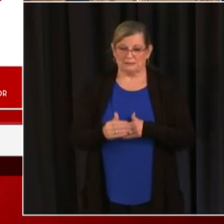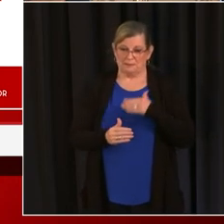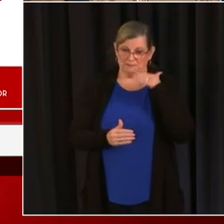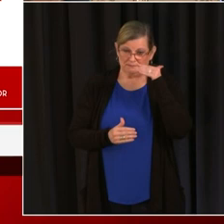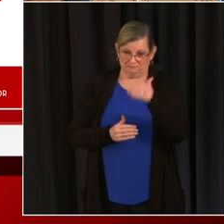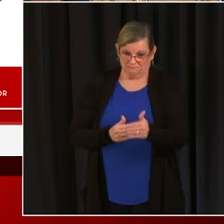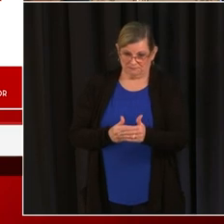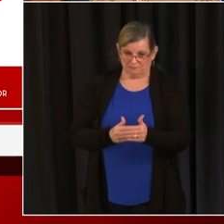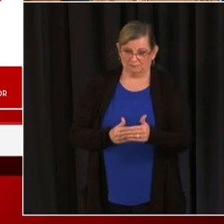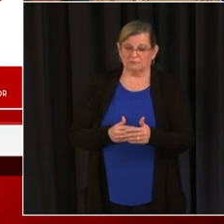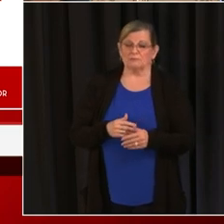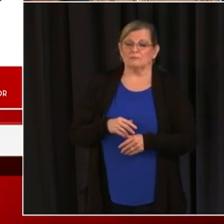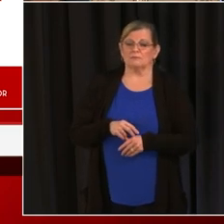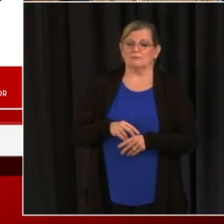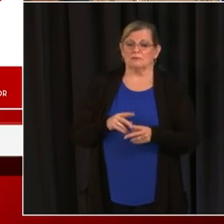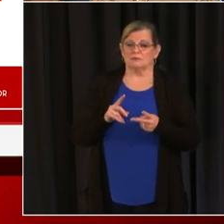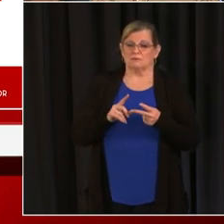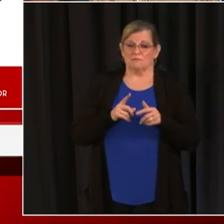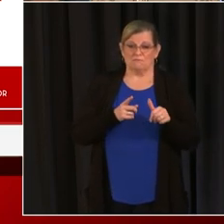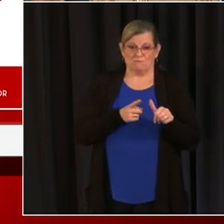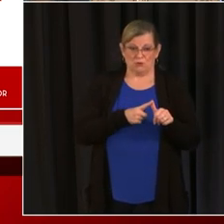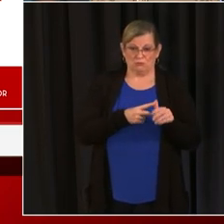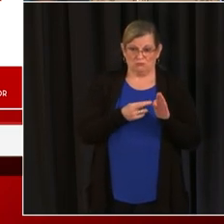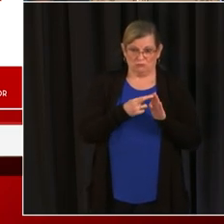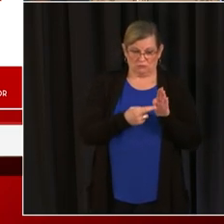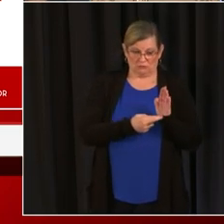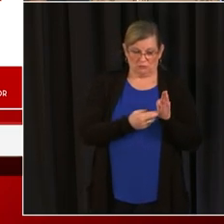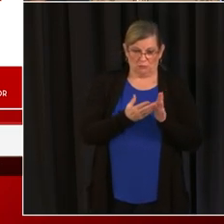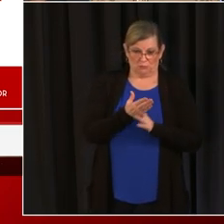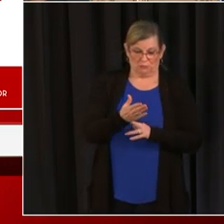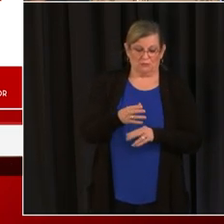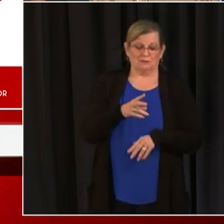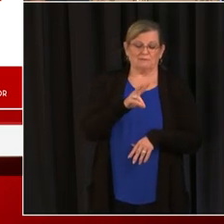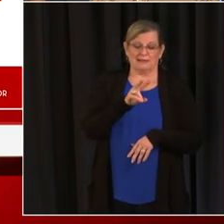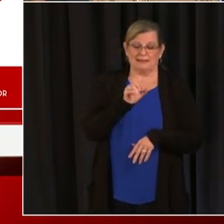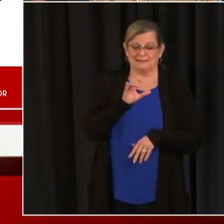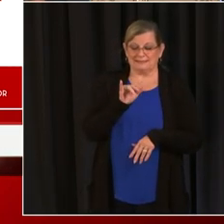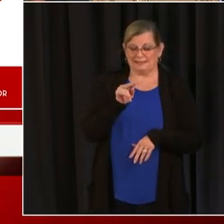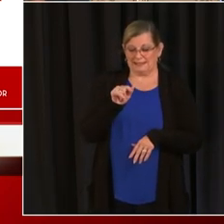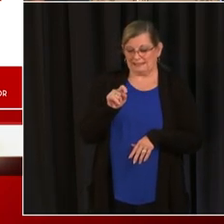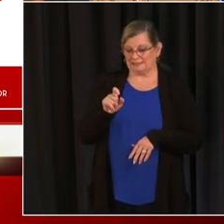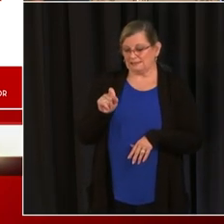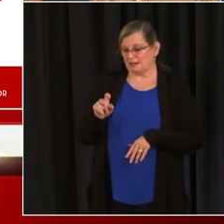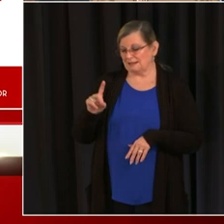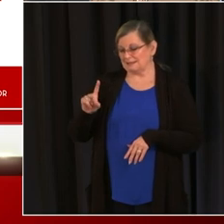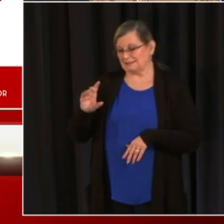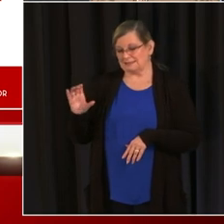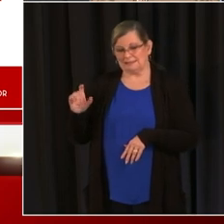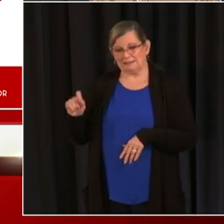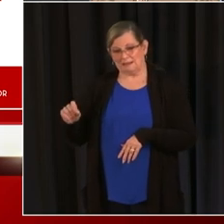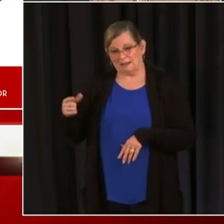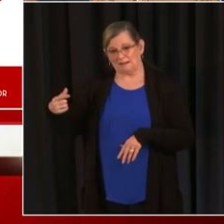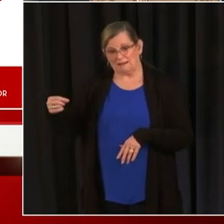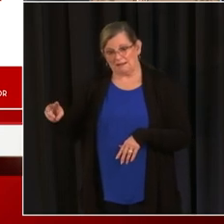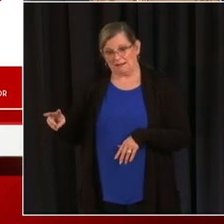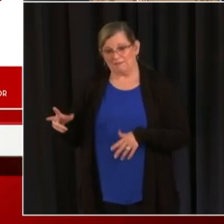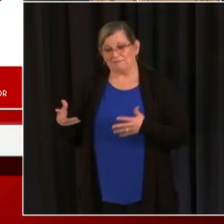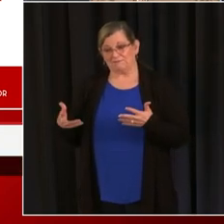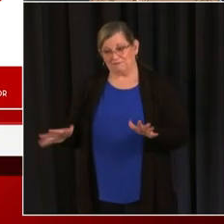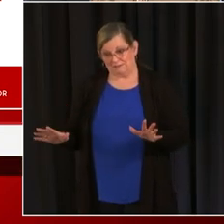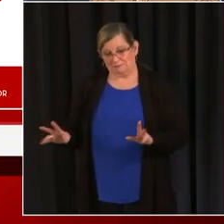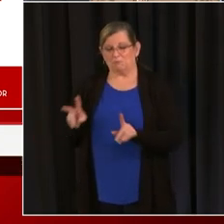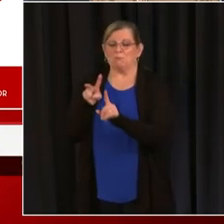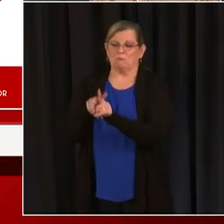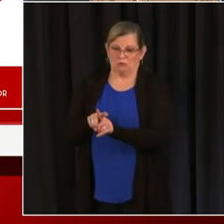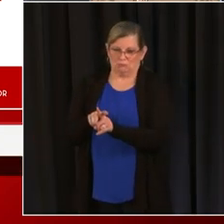First, pre-register through Vaccinate.dc.gov, and then you will actually book your appointment through